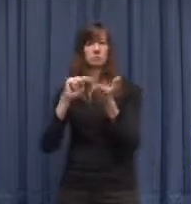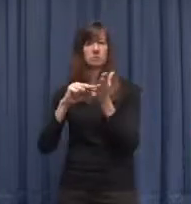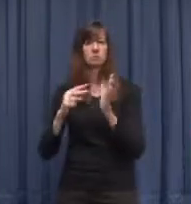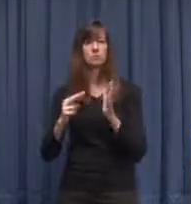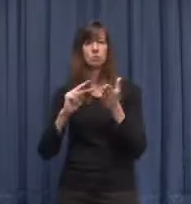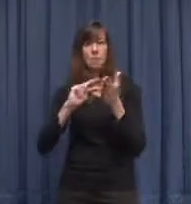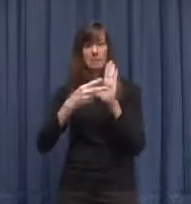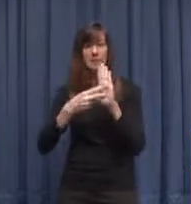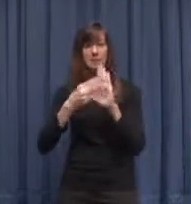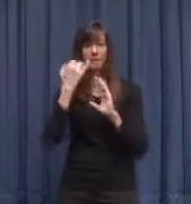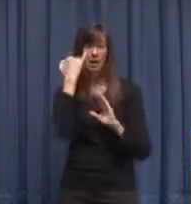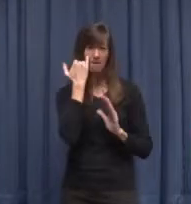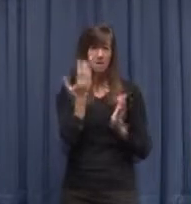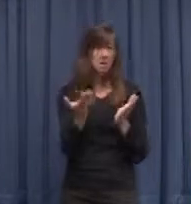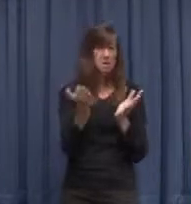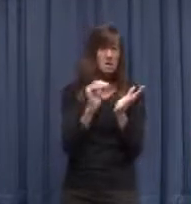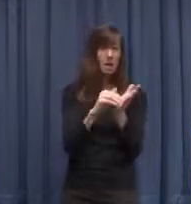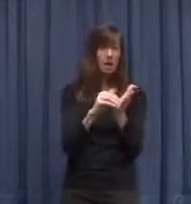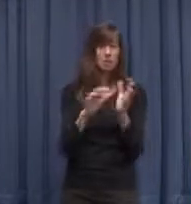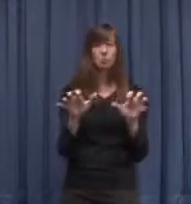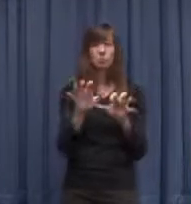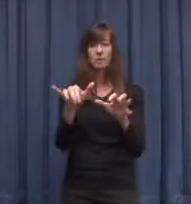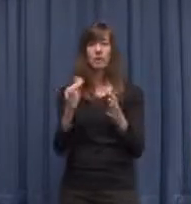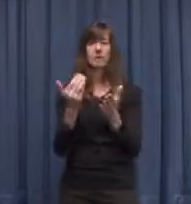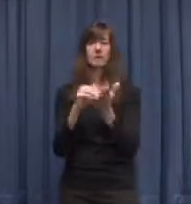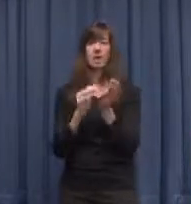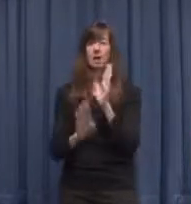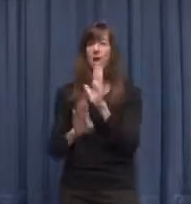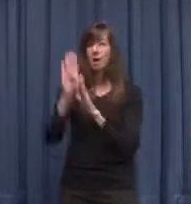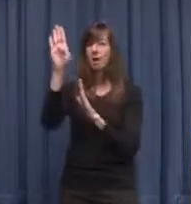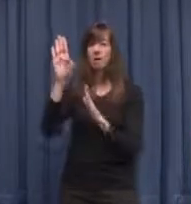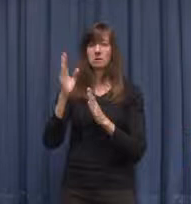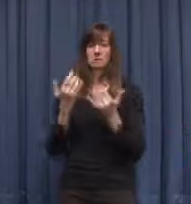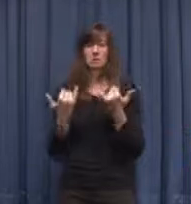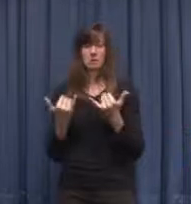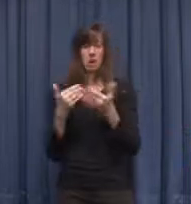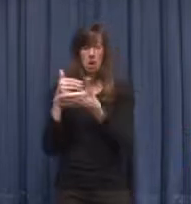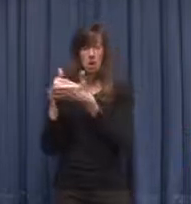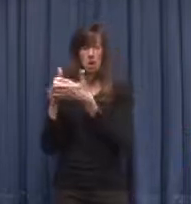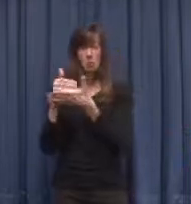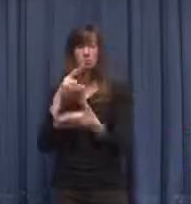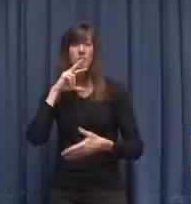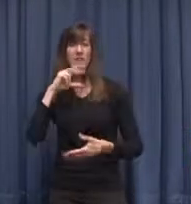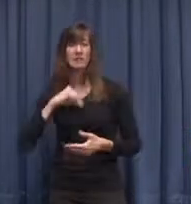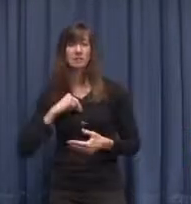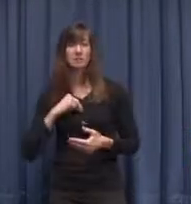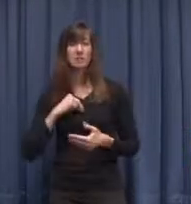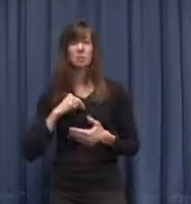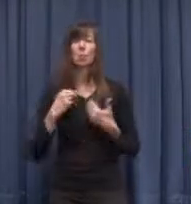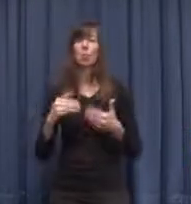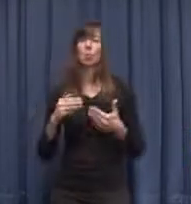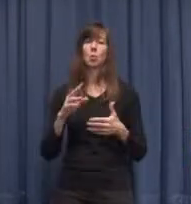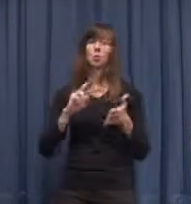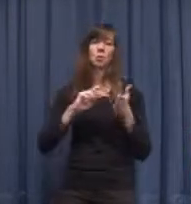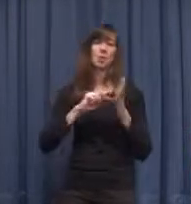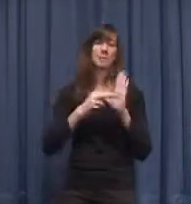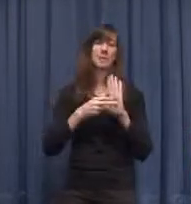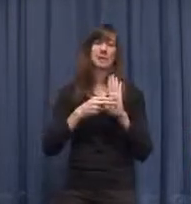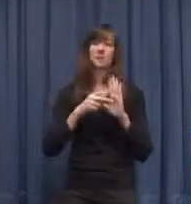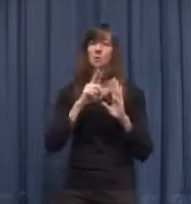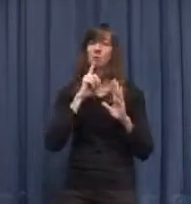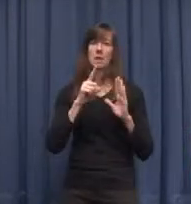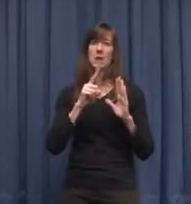much worse point now, starting going into Thanksgiving, it could really get